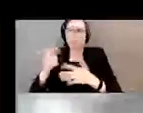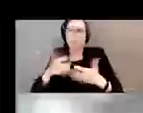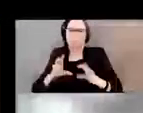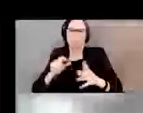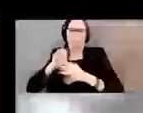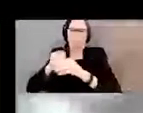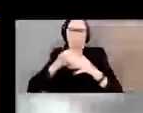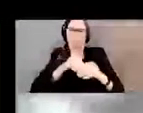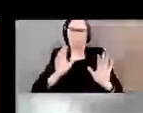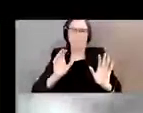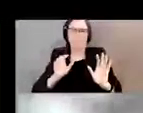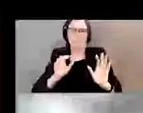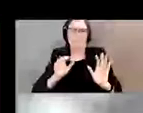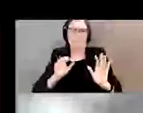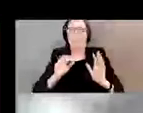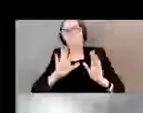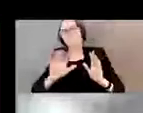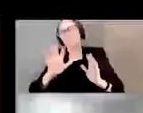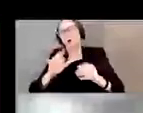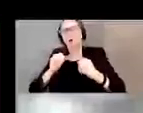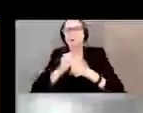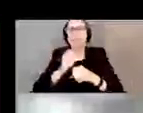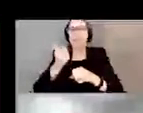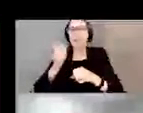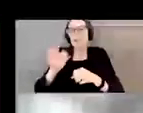So from about 1950 to